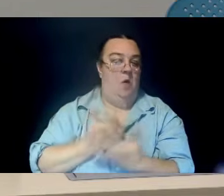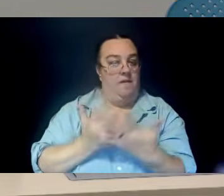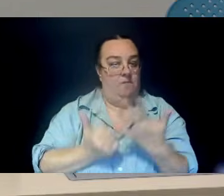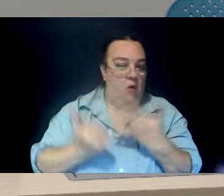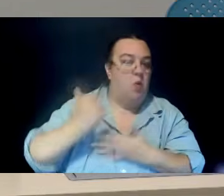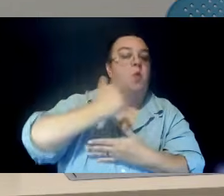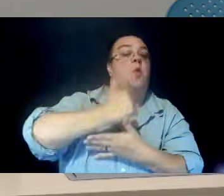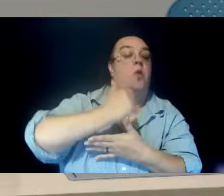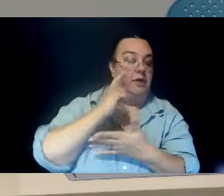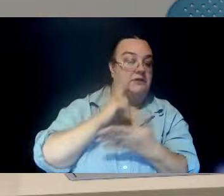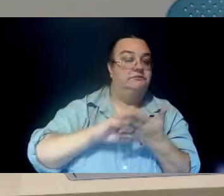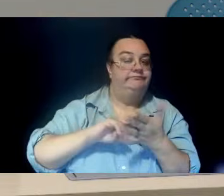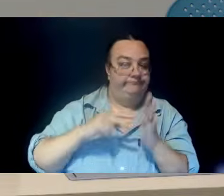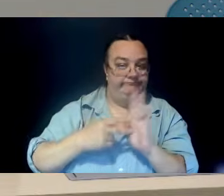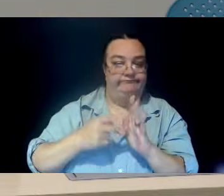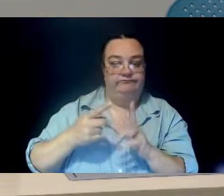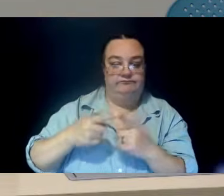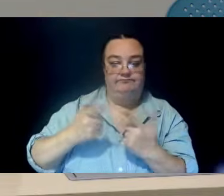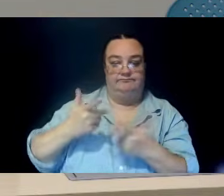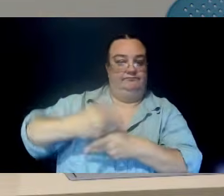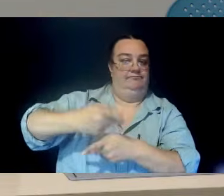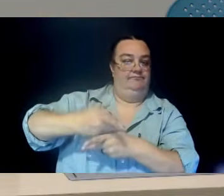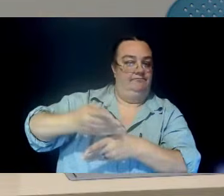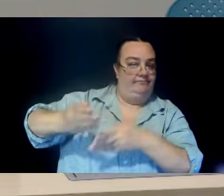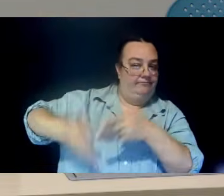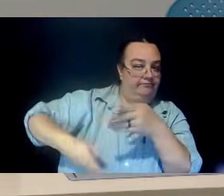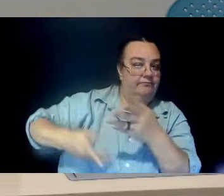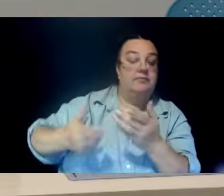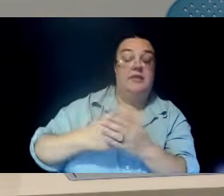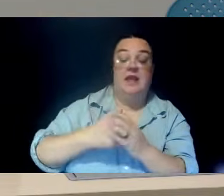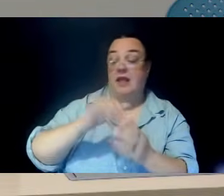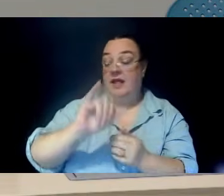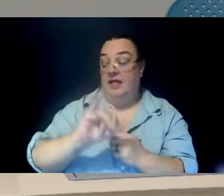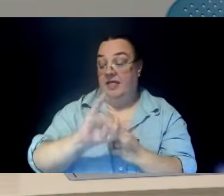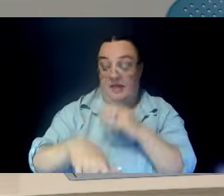to get done. And that was the first